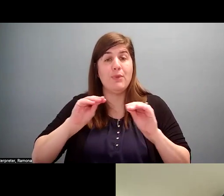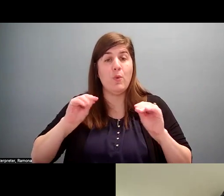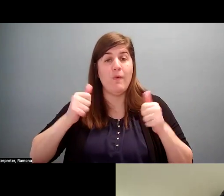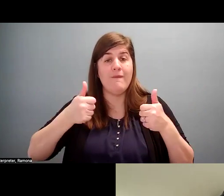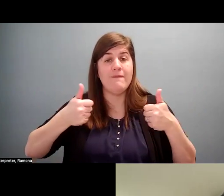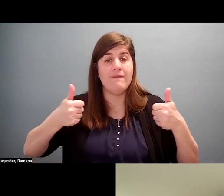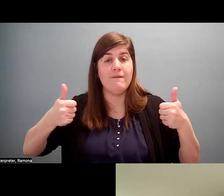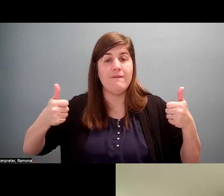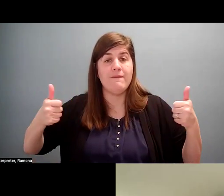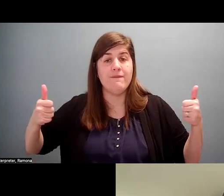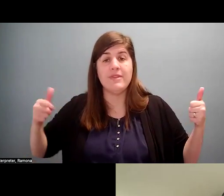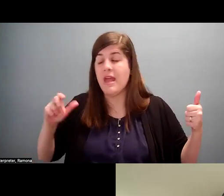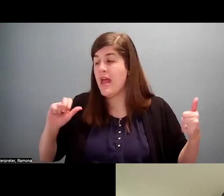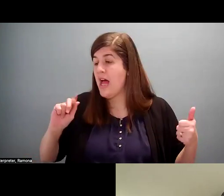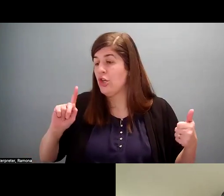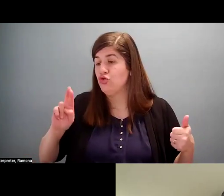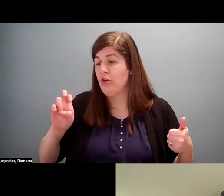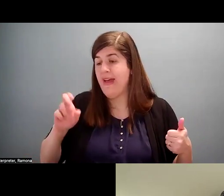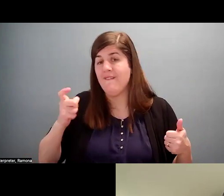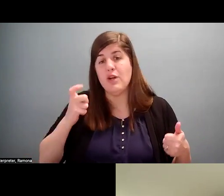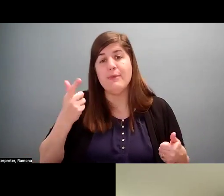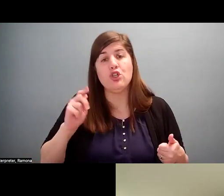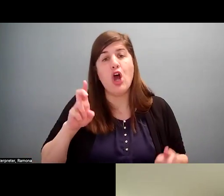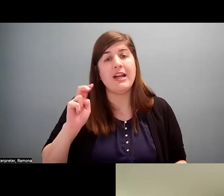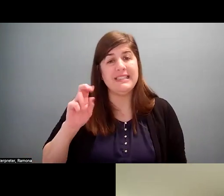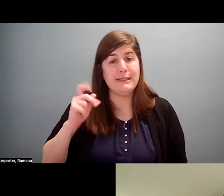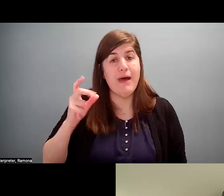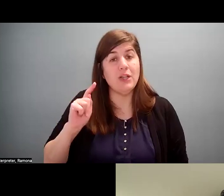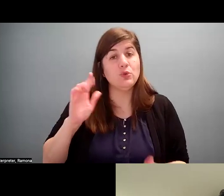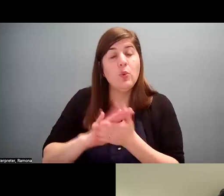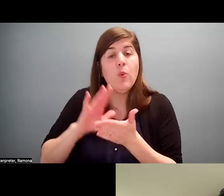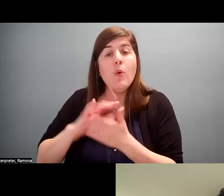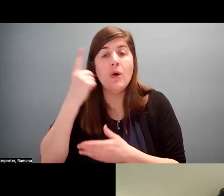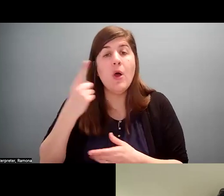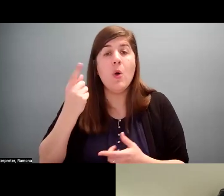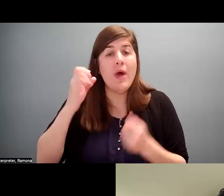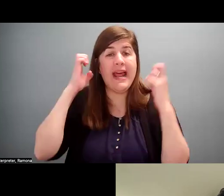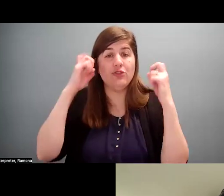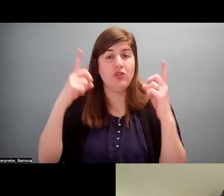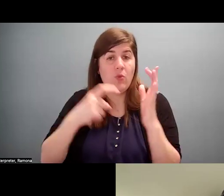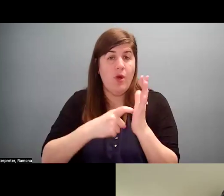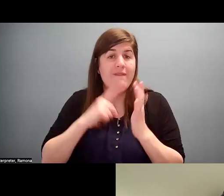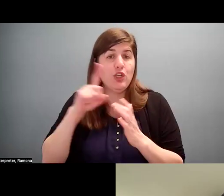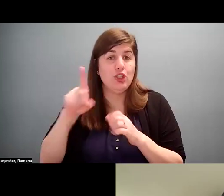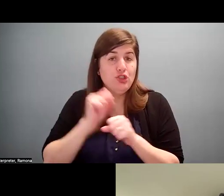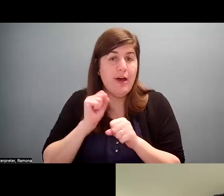We've got Andre from Garden Spot School. What is the education required for your